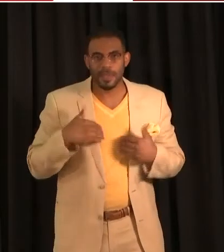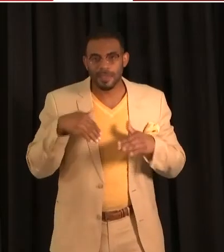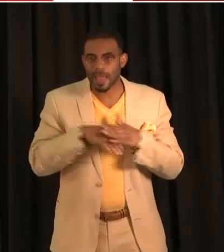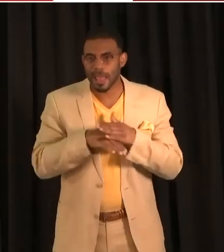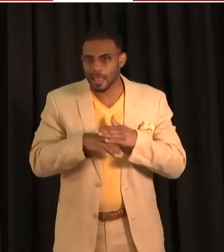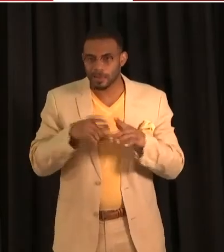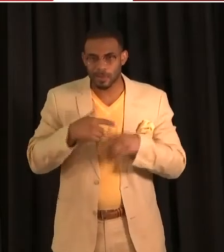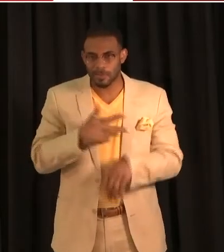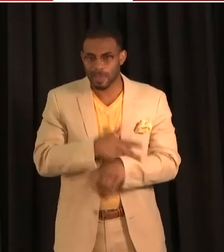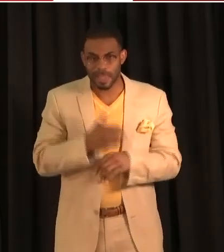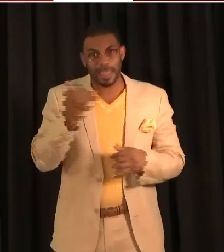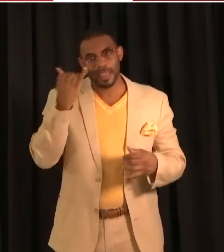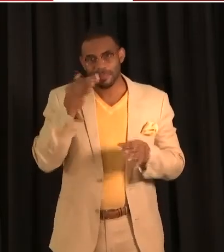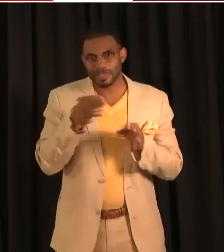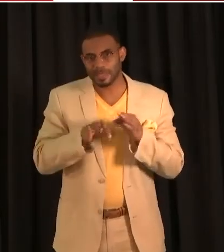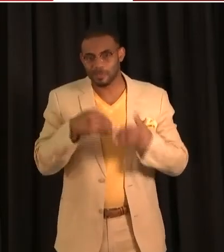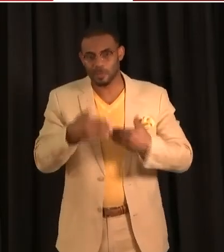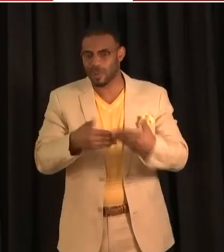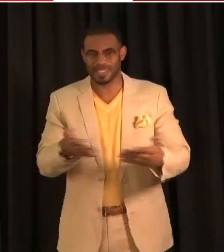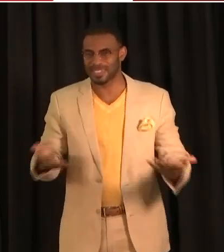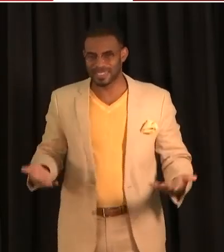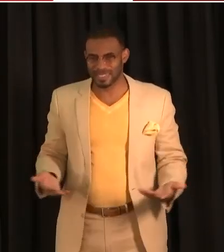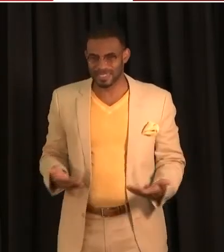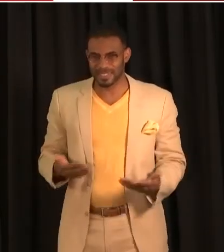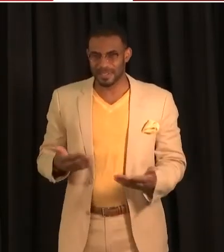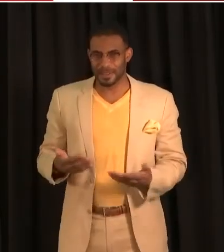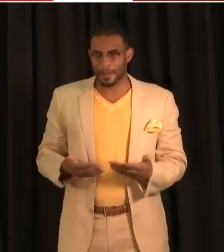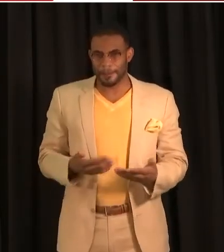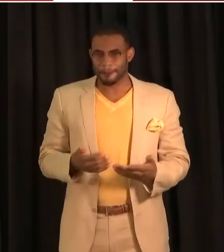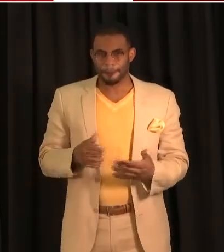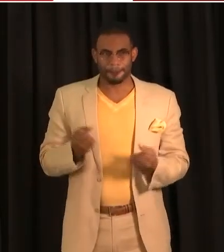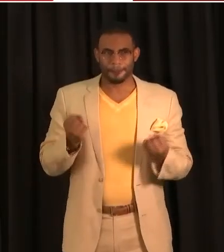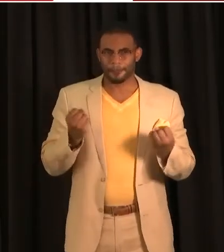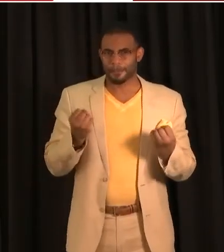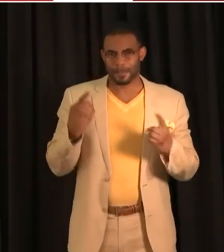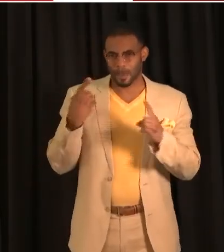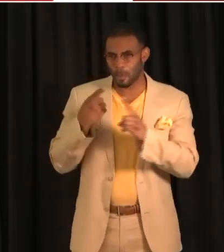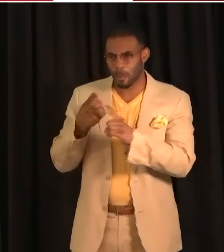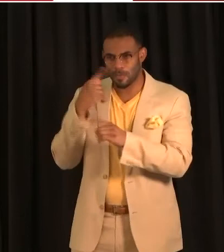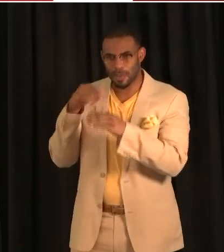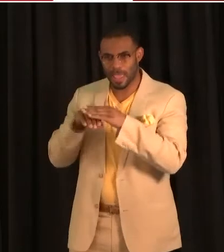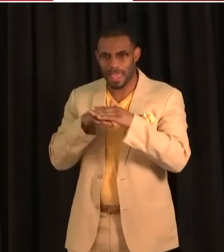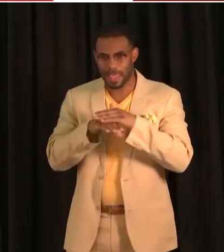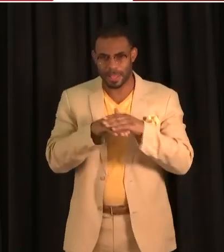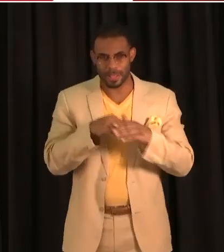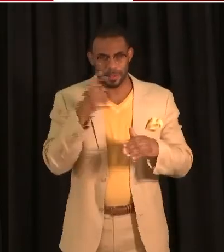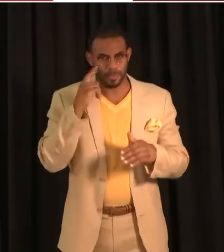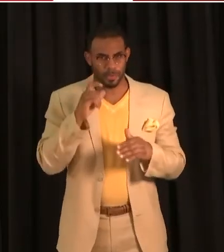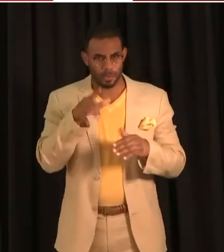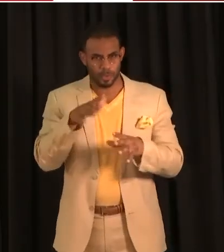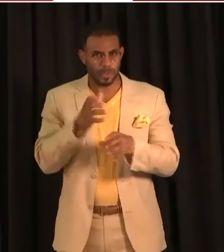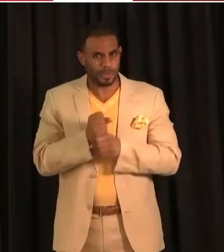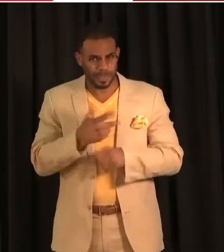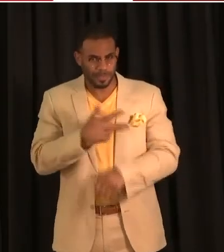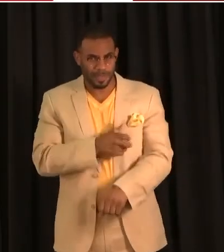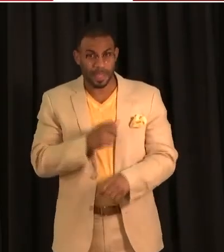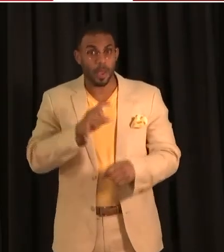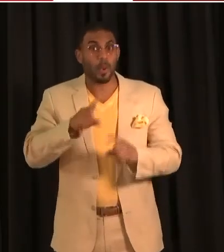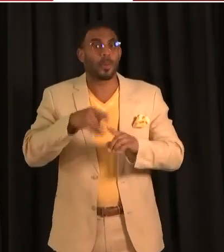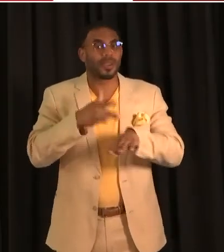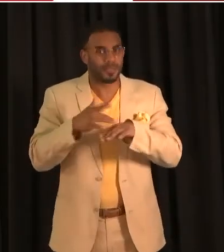for you to have access to a vaccine. It's a simple process, and there's multiple points of access for you to receive that